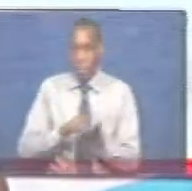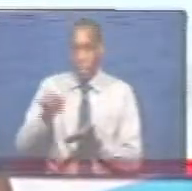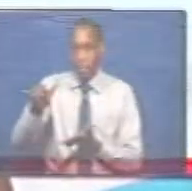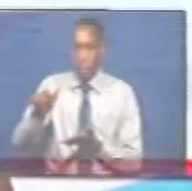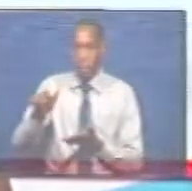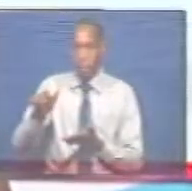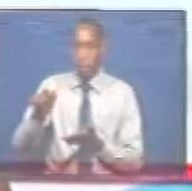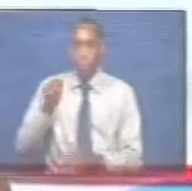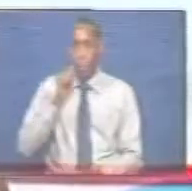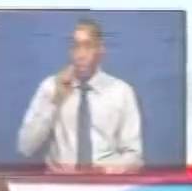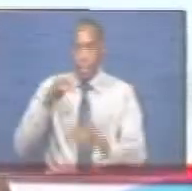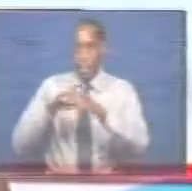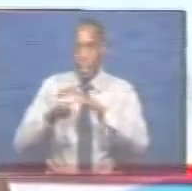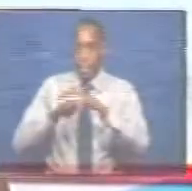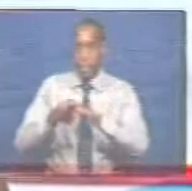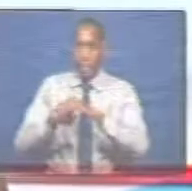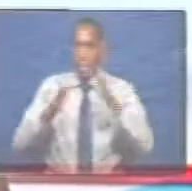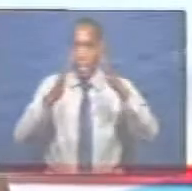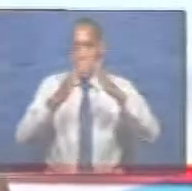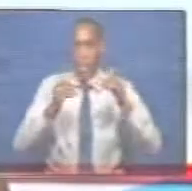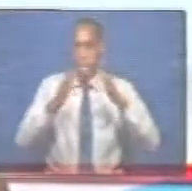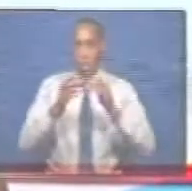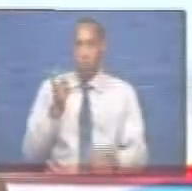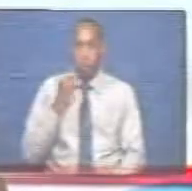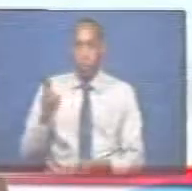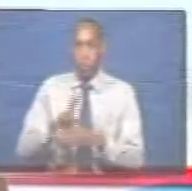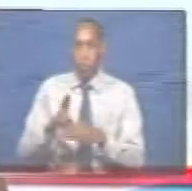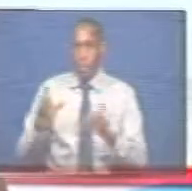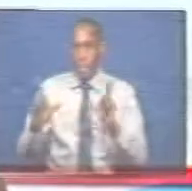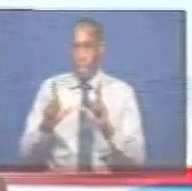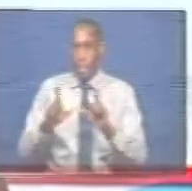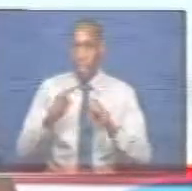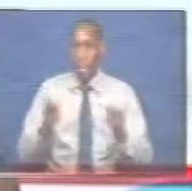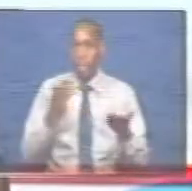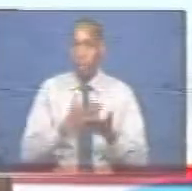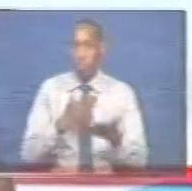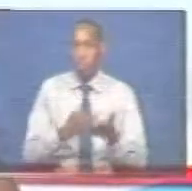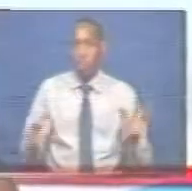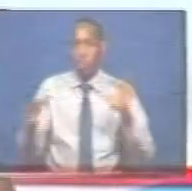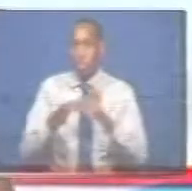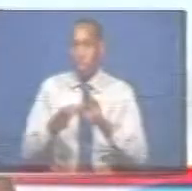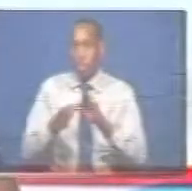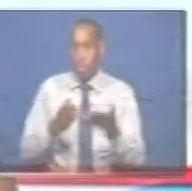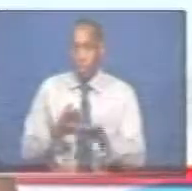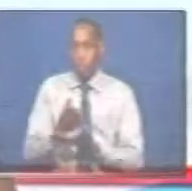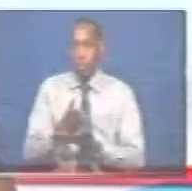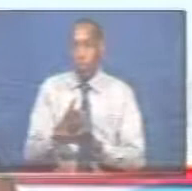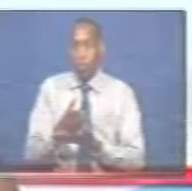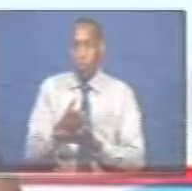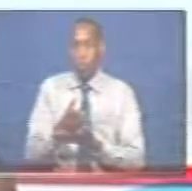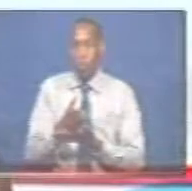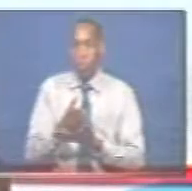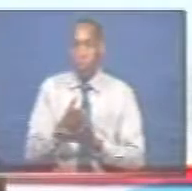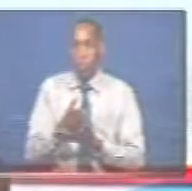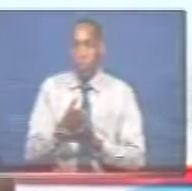access Arsenal Museum, Arsenal Shop using that card. But definitely you have to join that using the link that